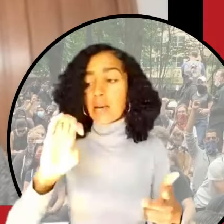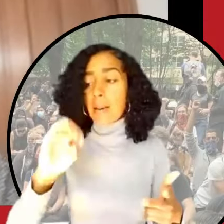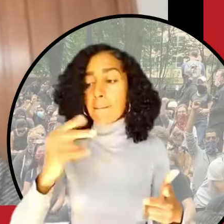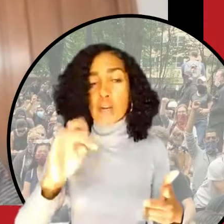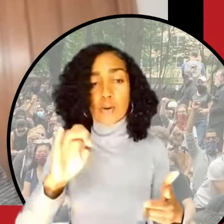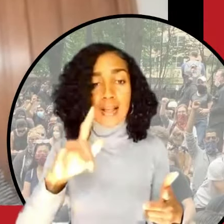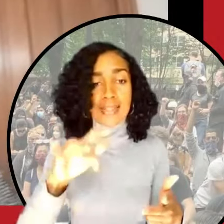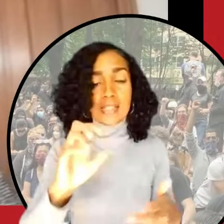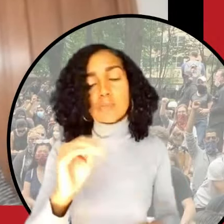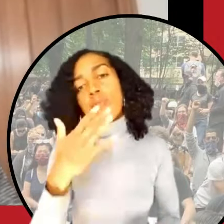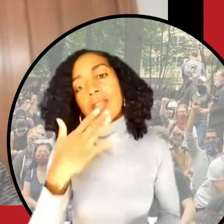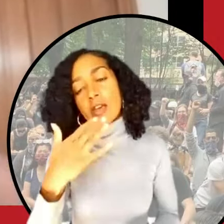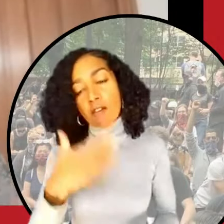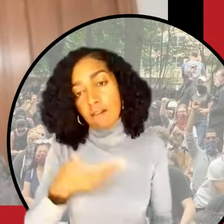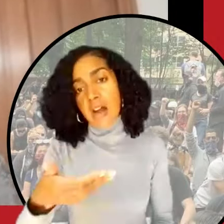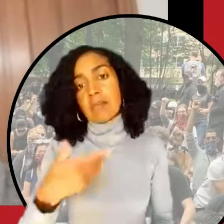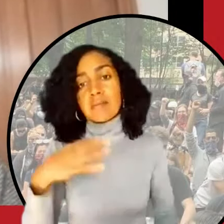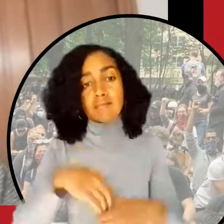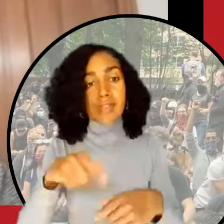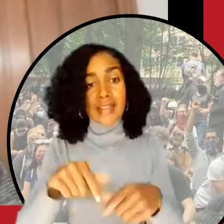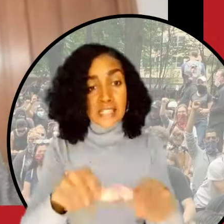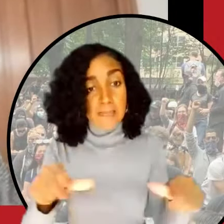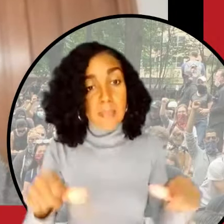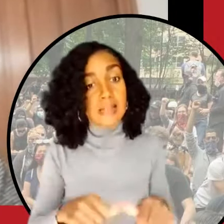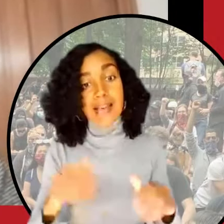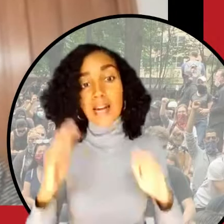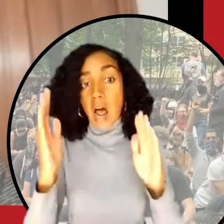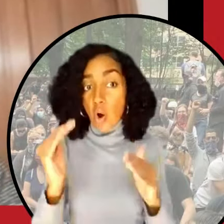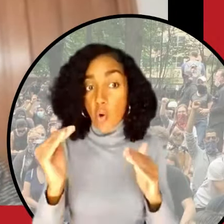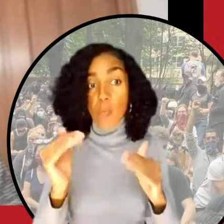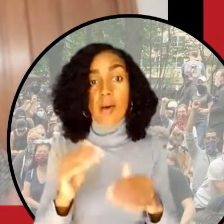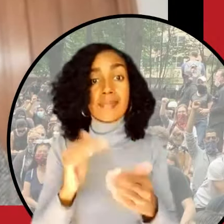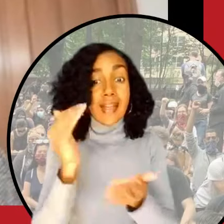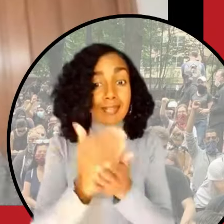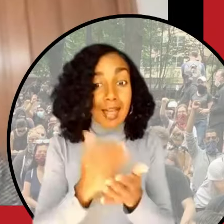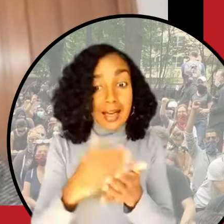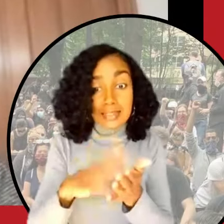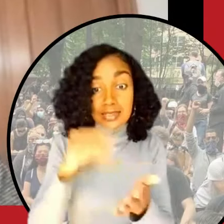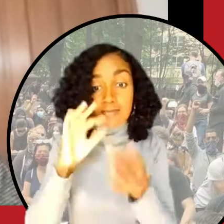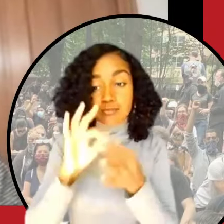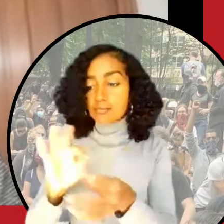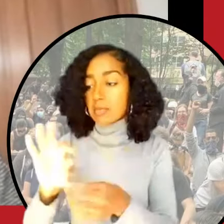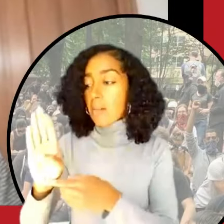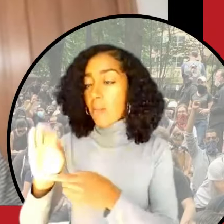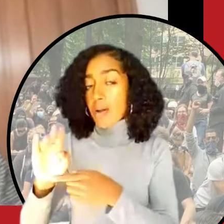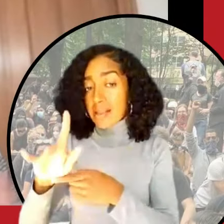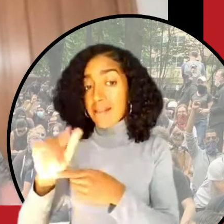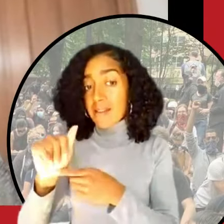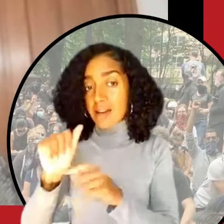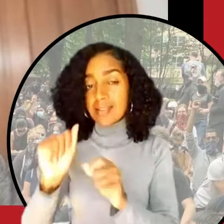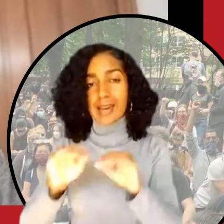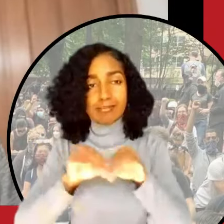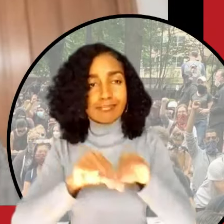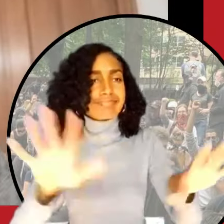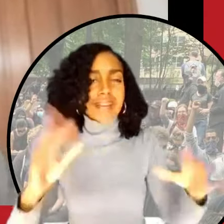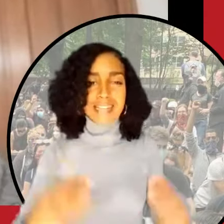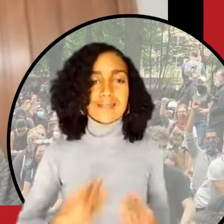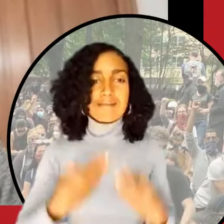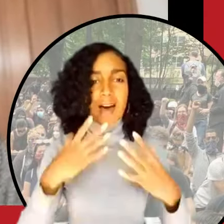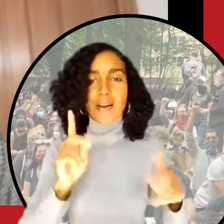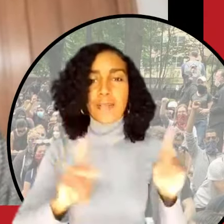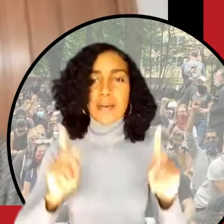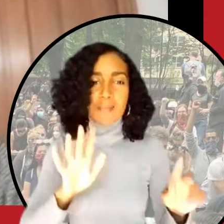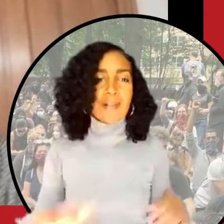the space, and I hope the lessons of Bolivia can inspire people, and I hope people can learn the